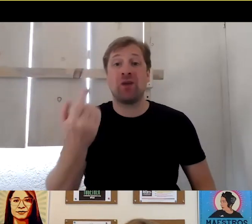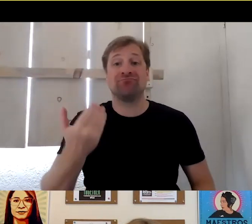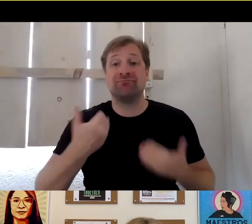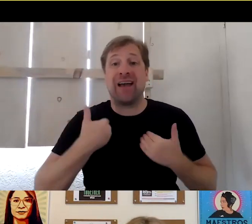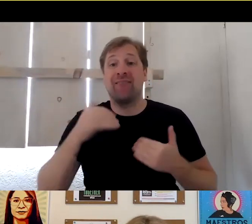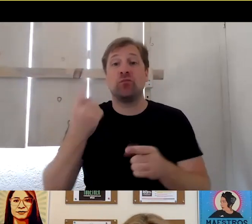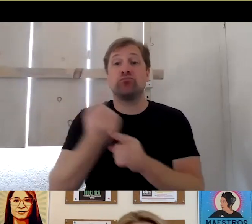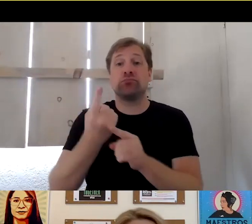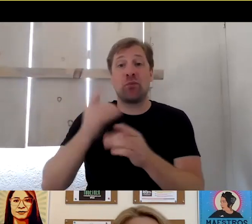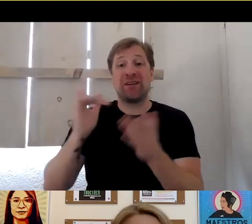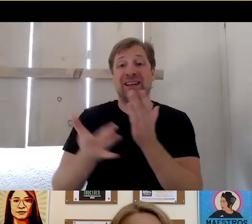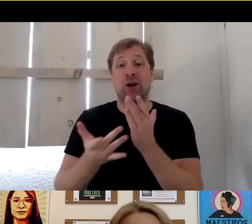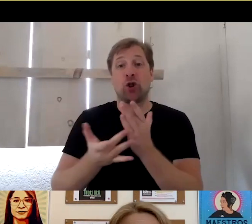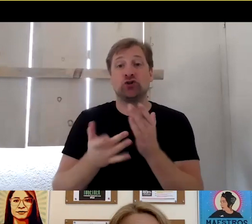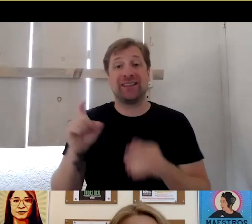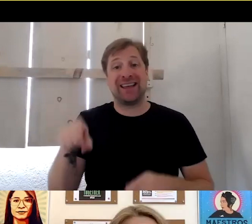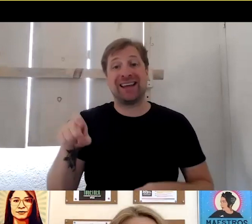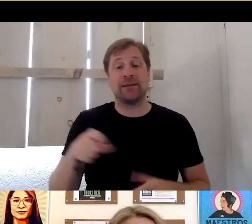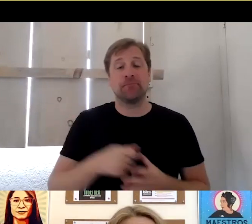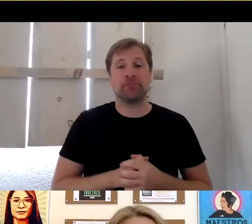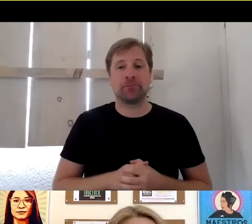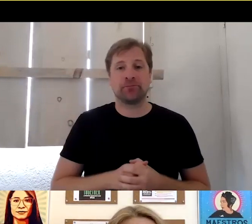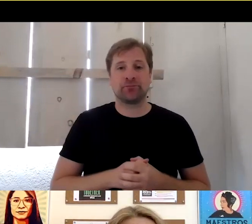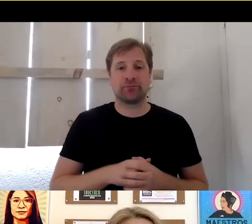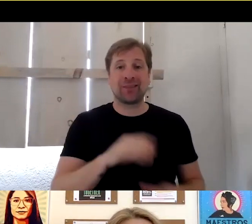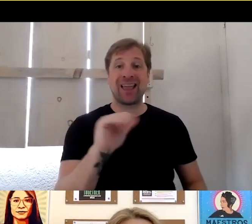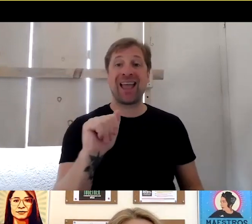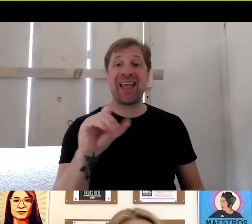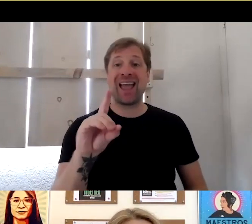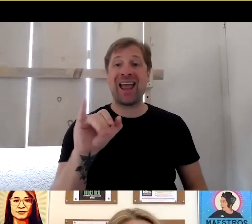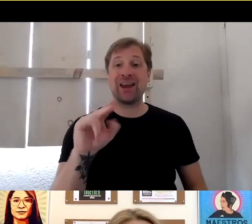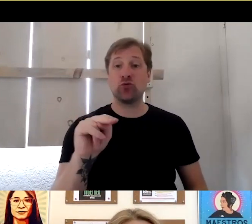need. In special education,